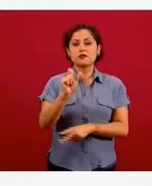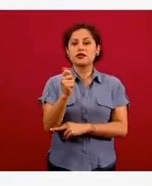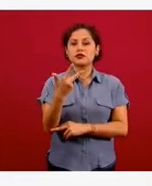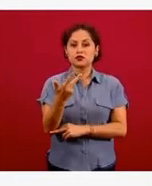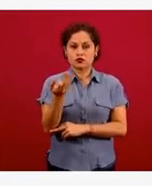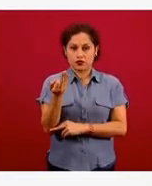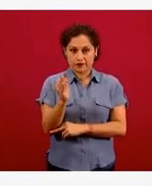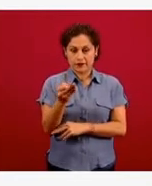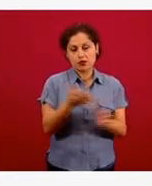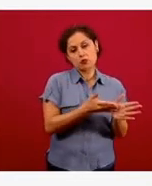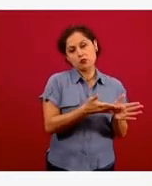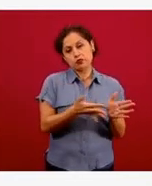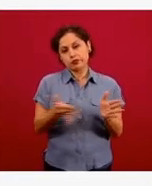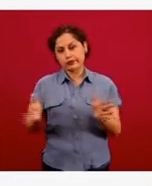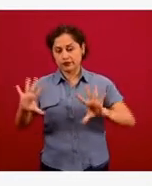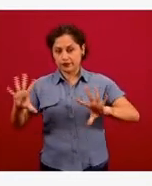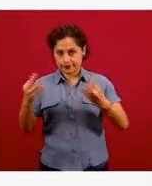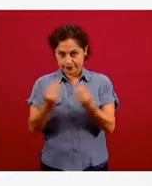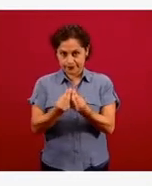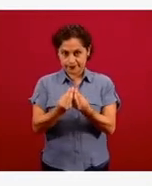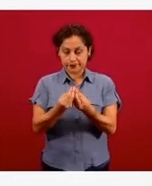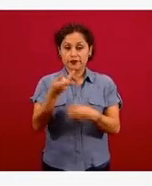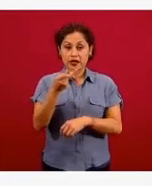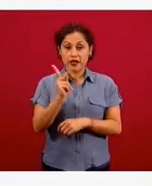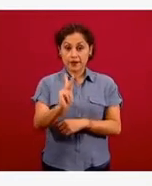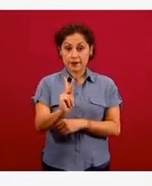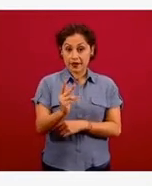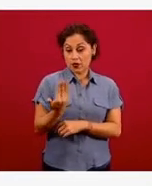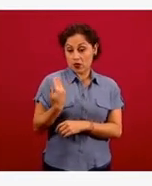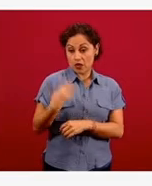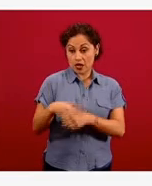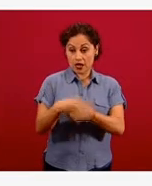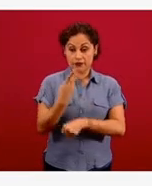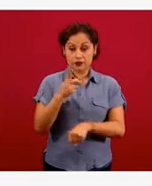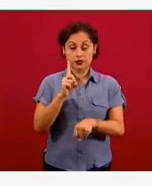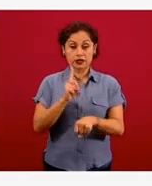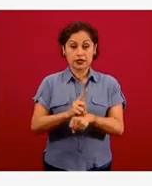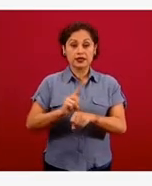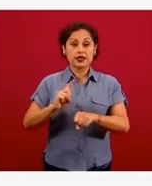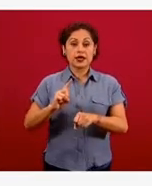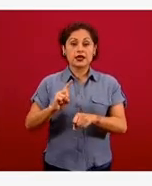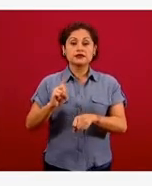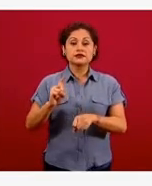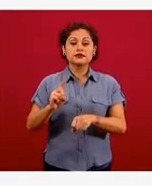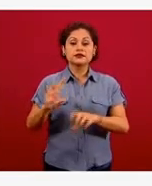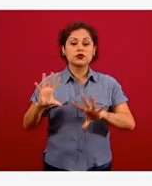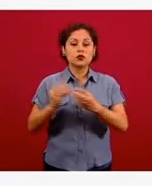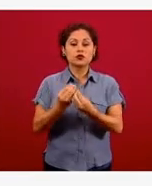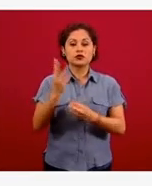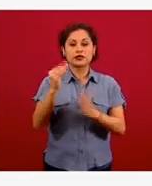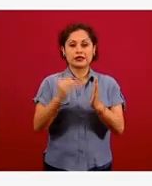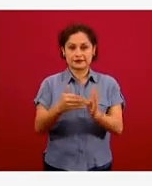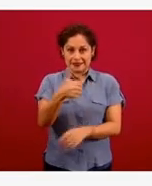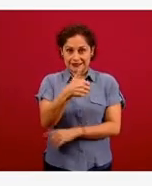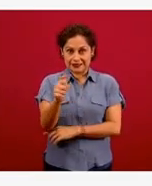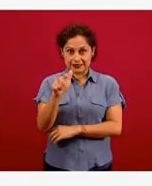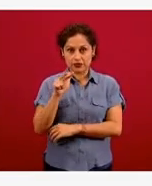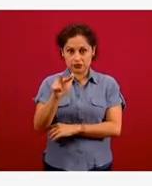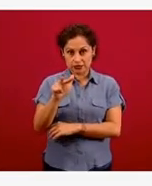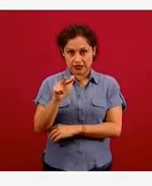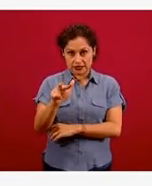a total number of 10,544 confirmed cases. This is the